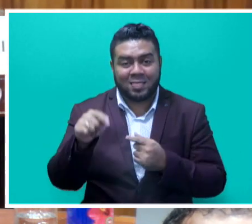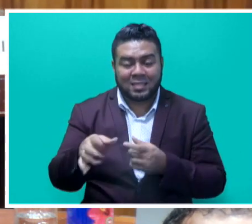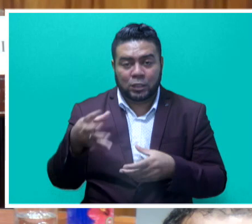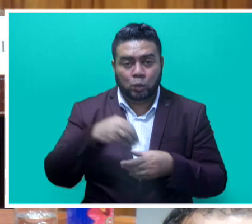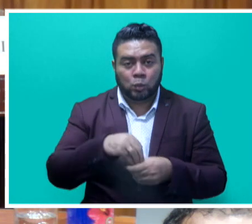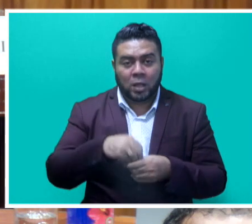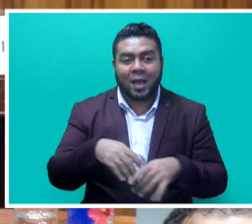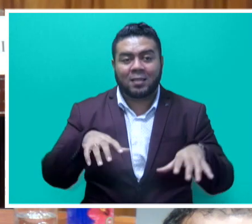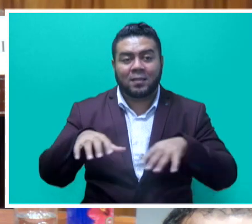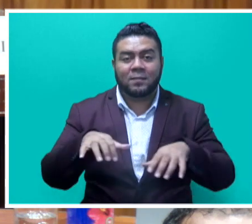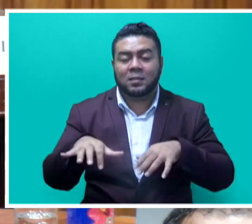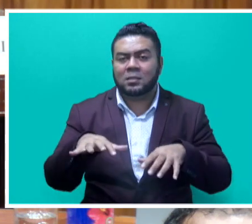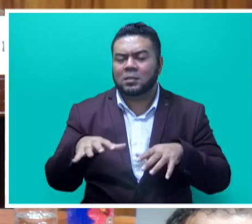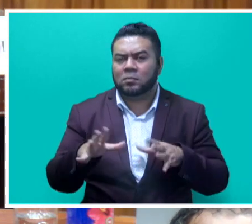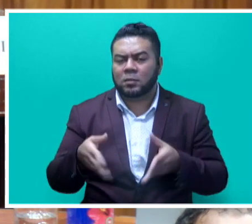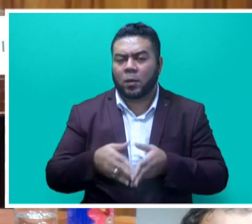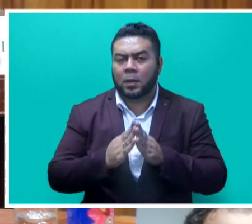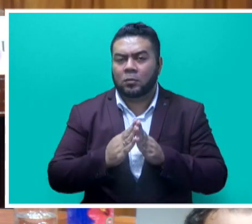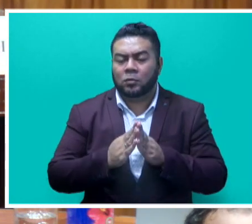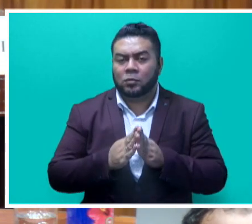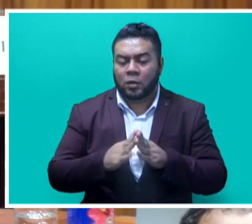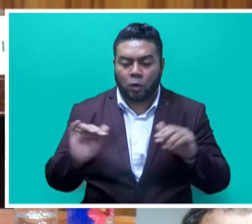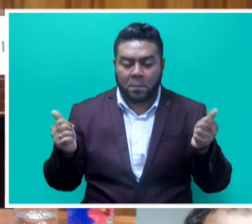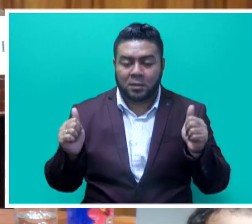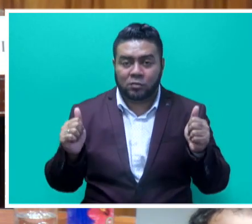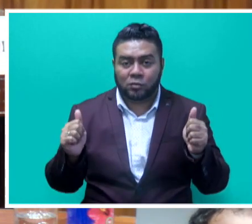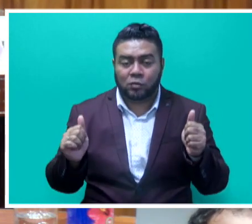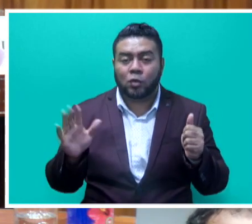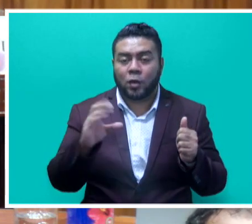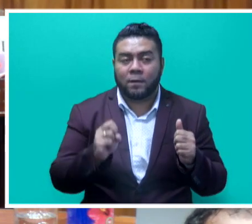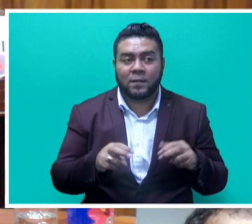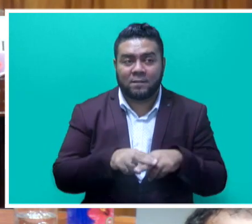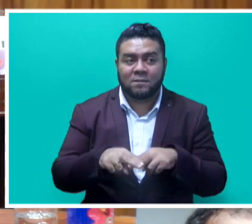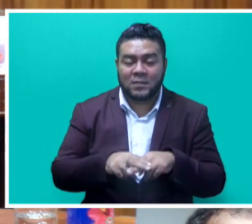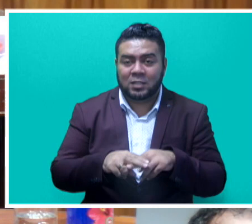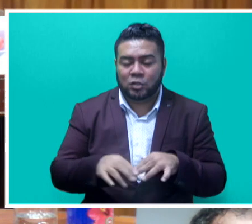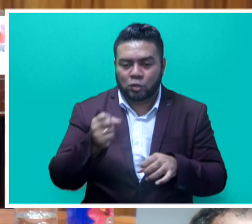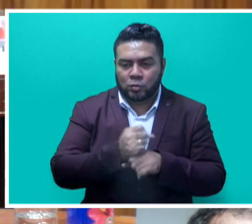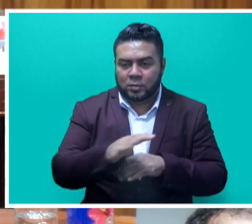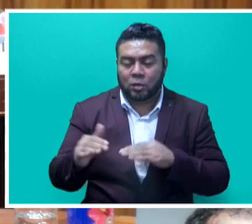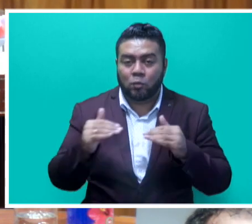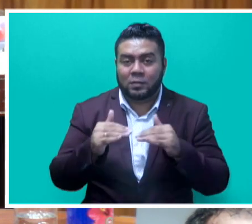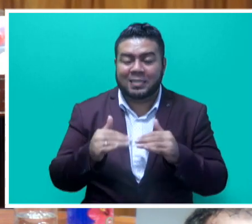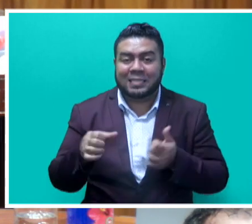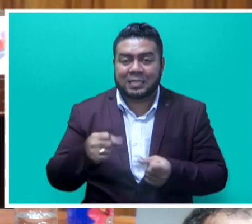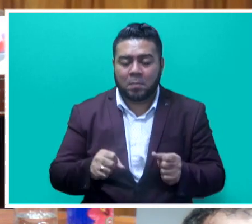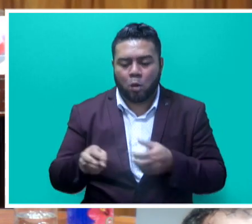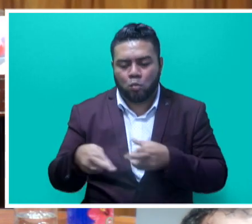involves activities like the formulation and completion of a Fiji geospatial reference system